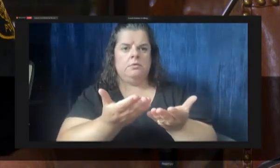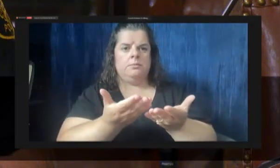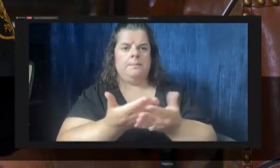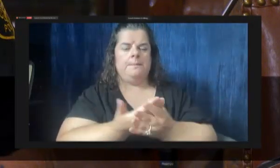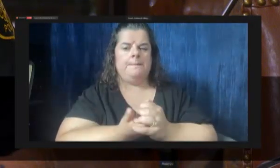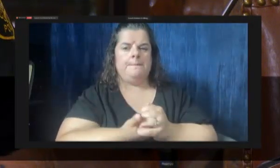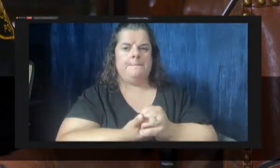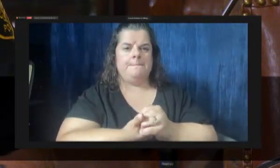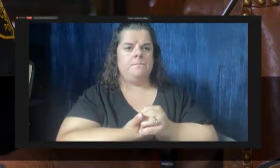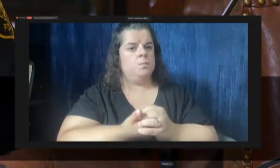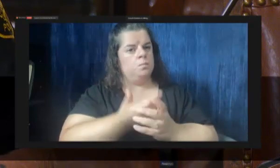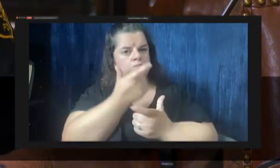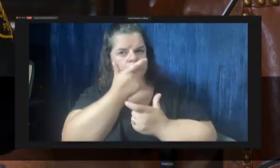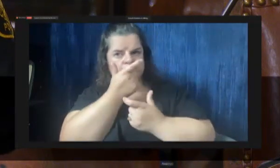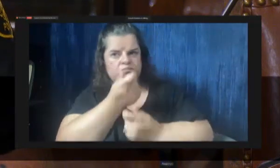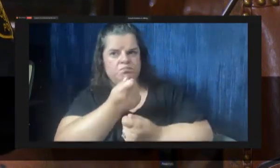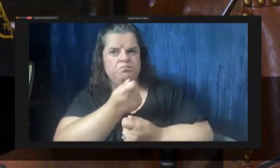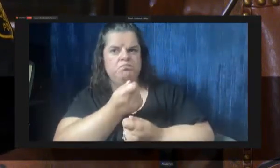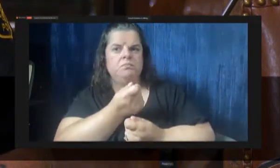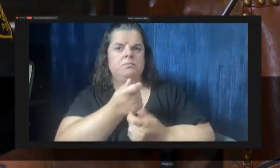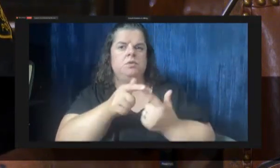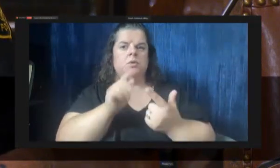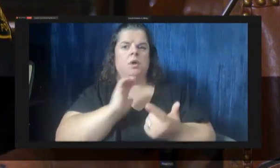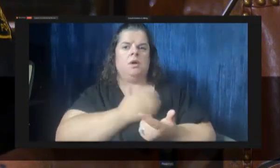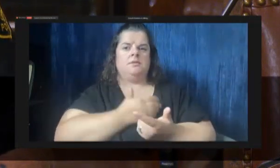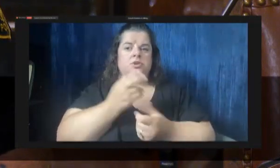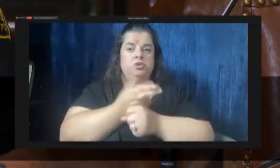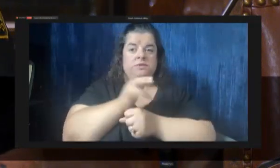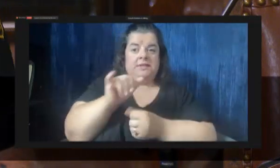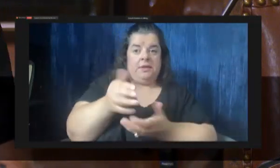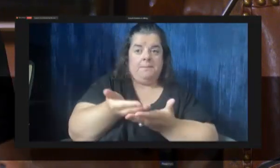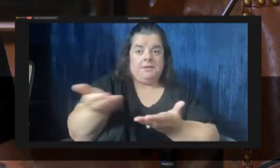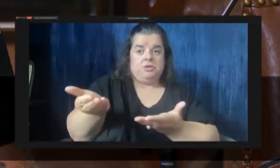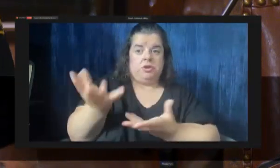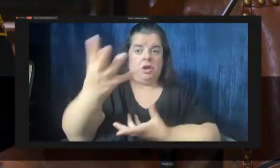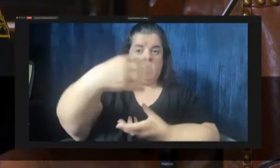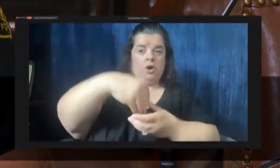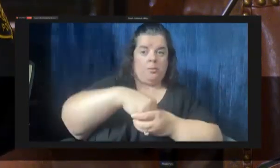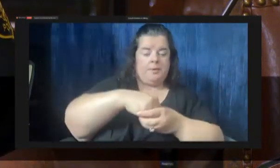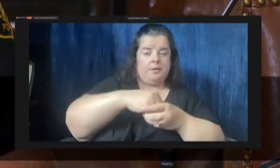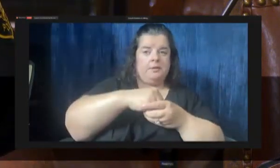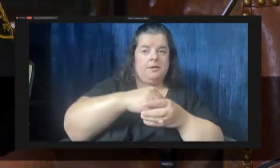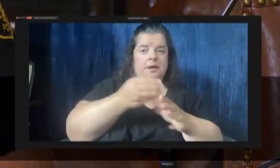was appealing to us in terms of taking that material, incorporating, updating